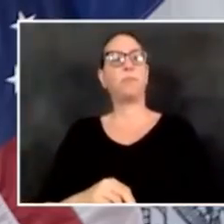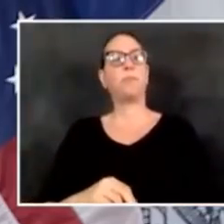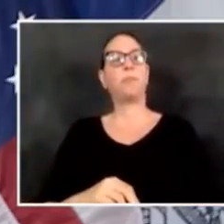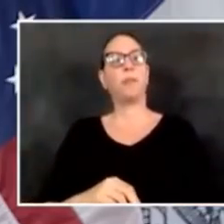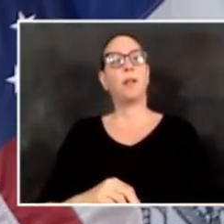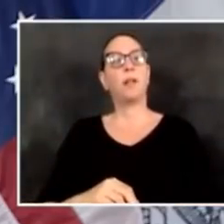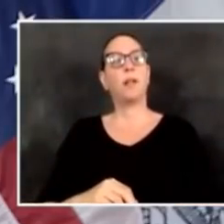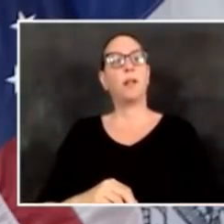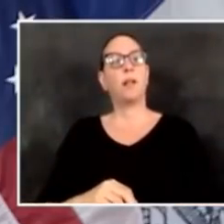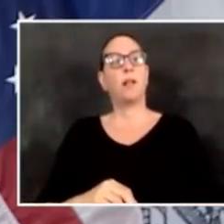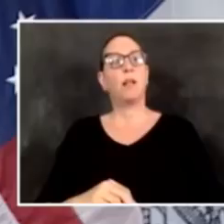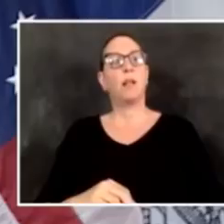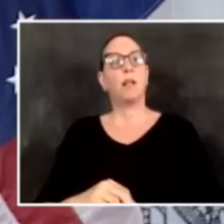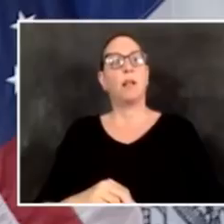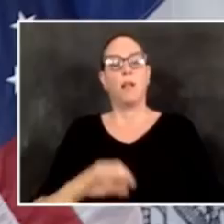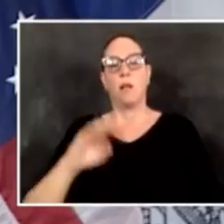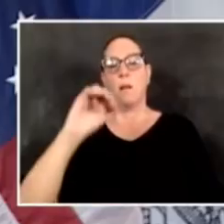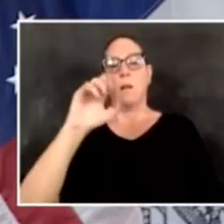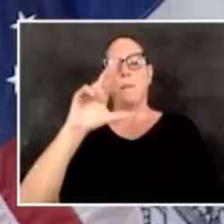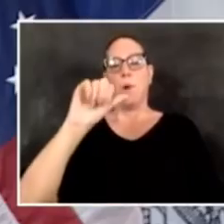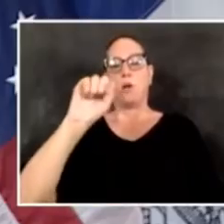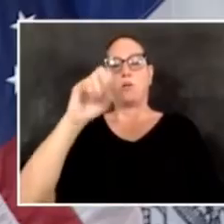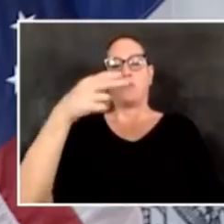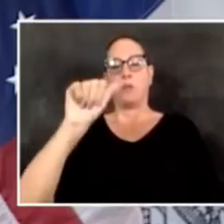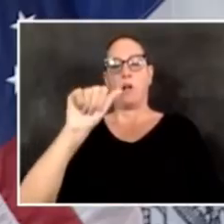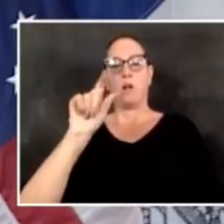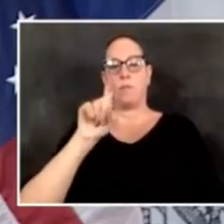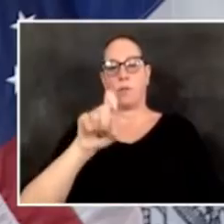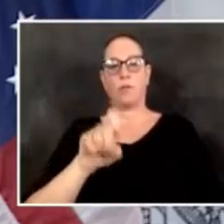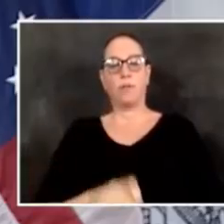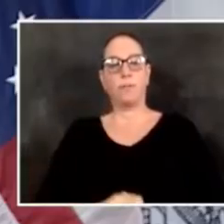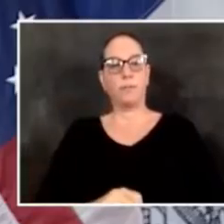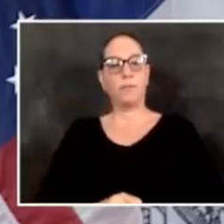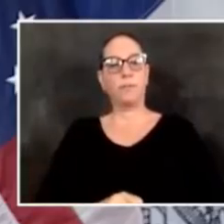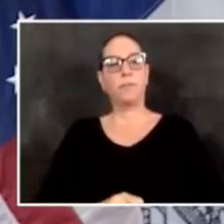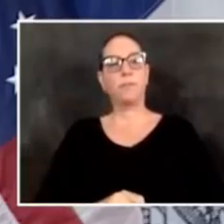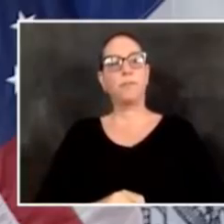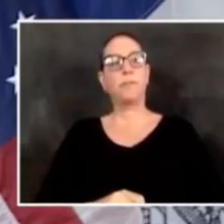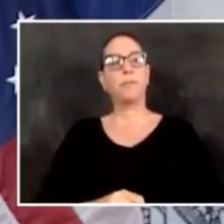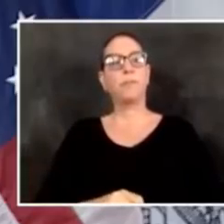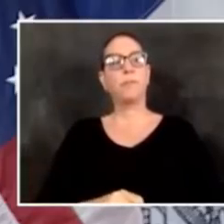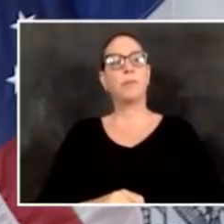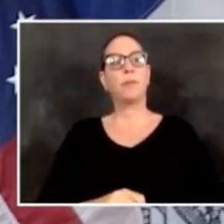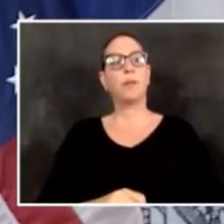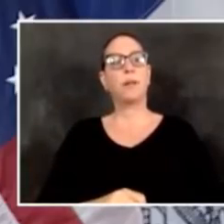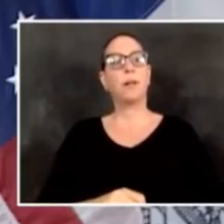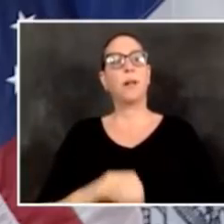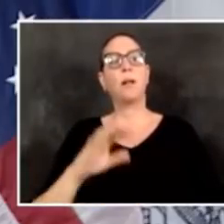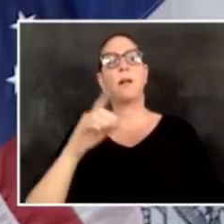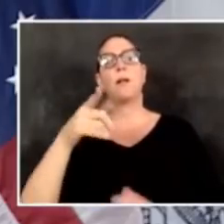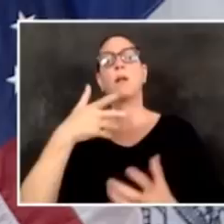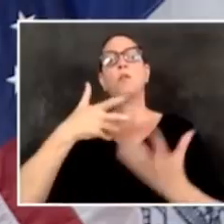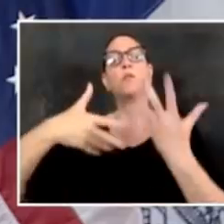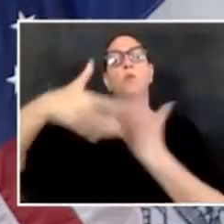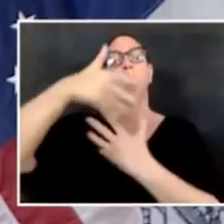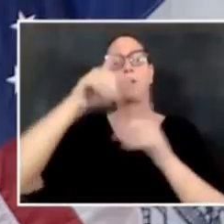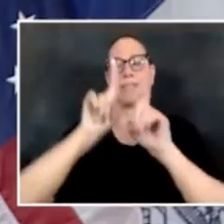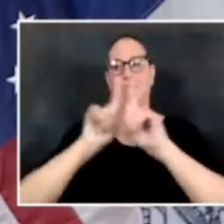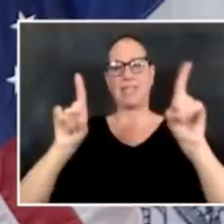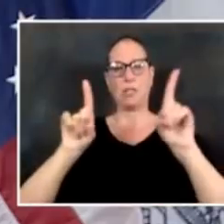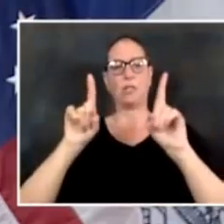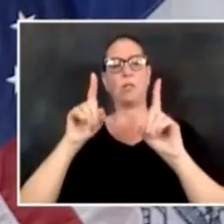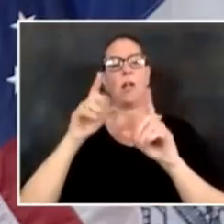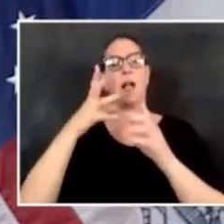do with the role of social distancing and the reopening of small businesses. I wonder, first of all, if you feel that